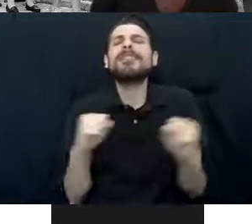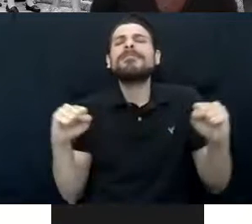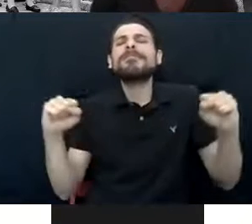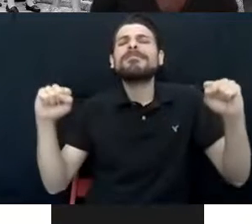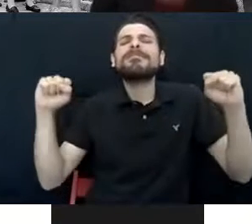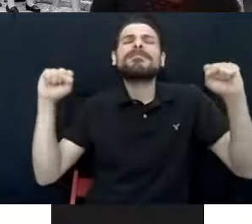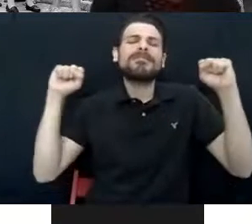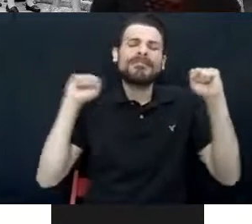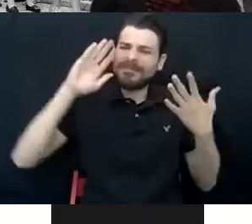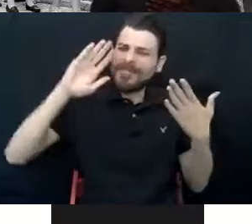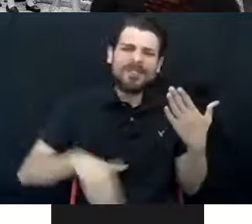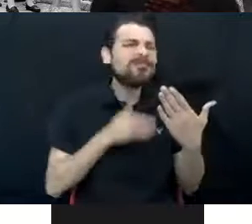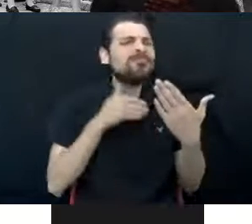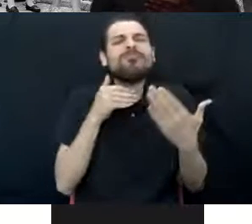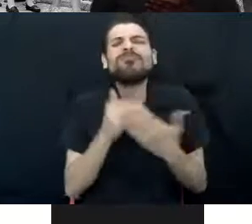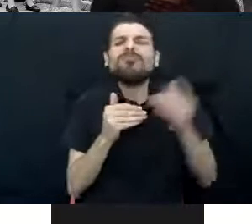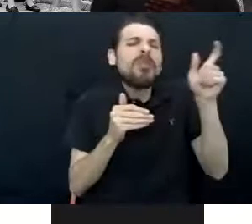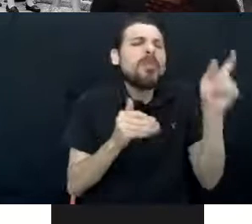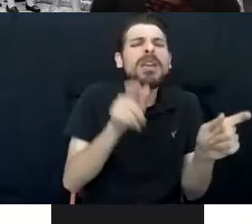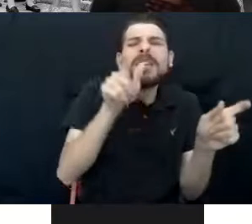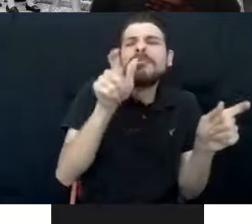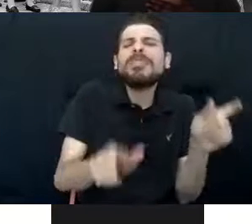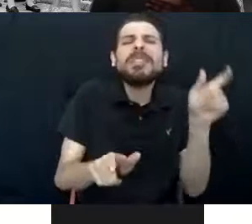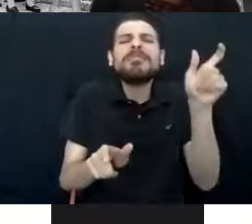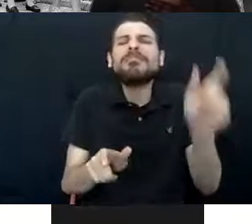freedom. Everybody wants